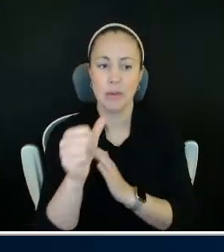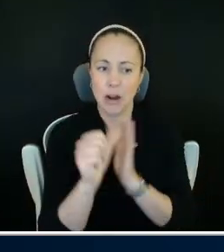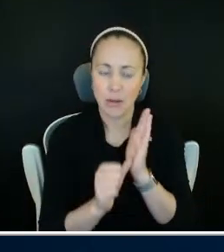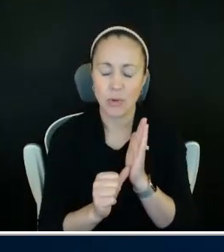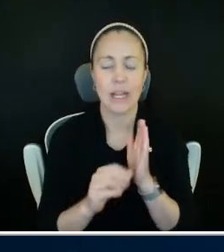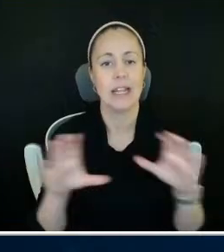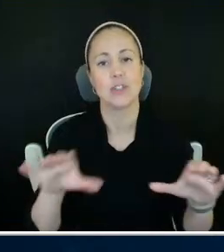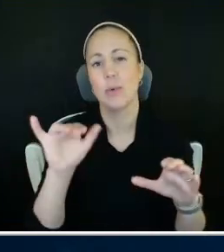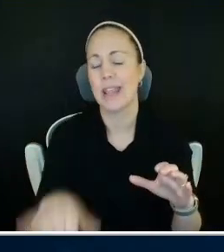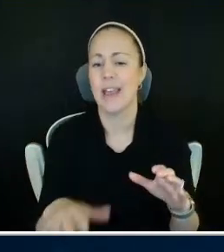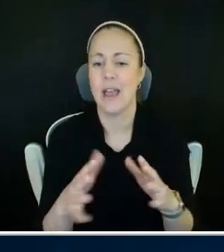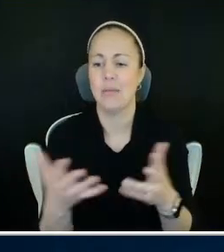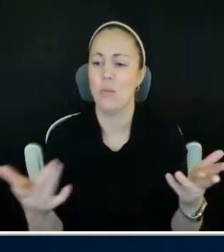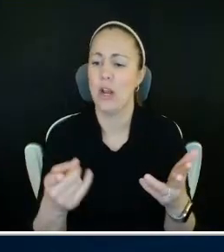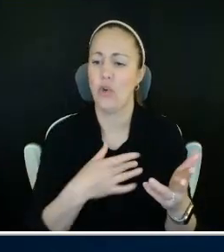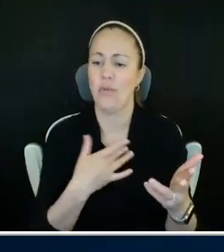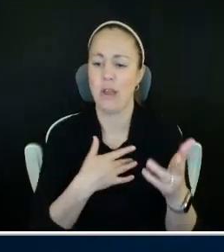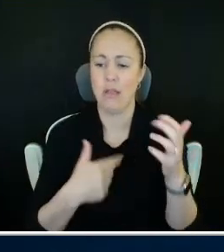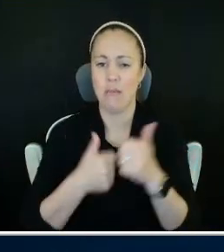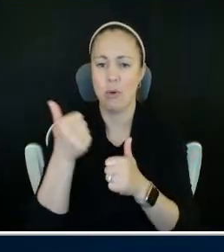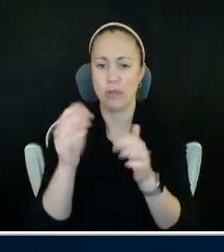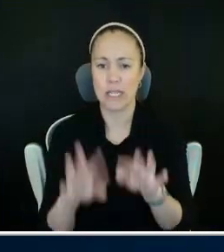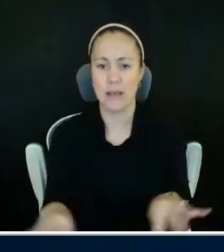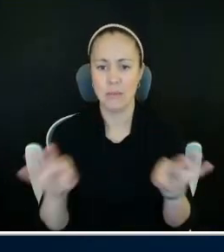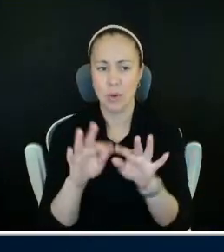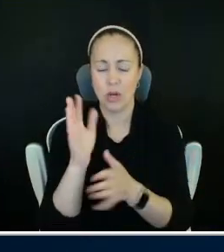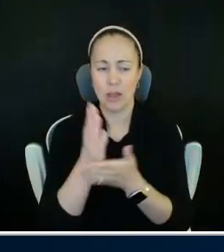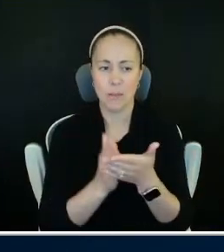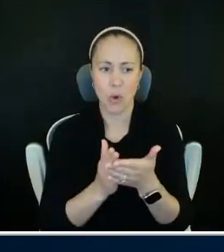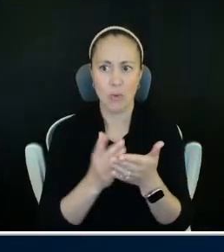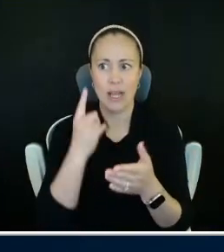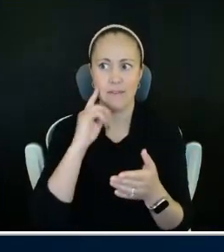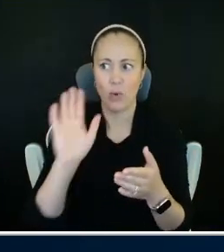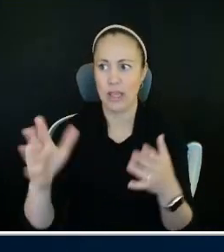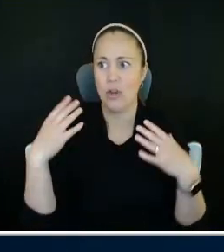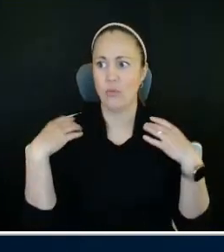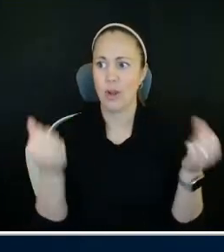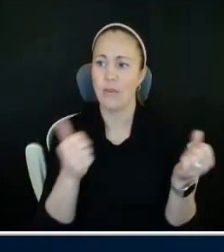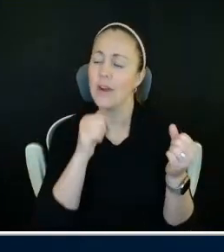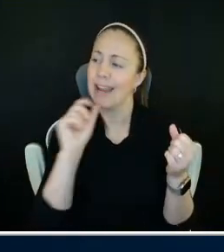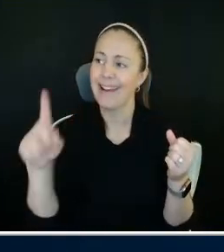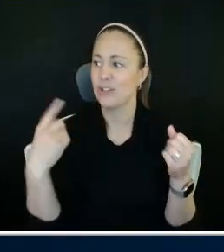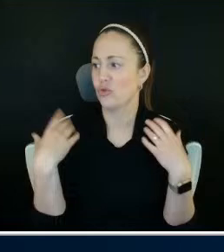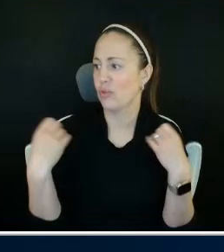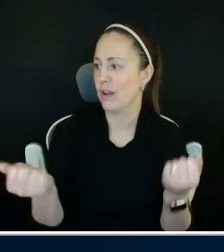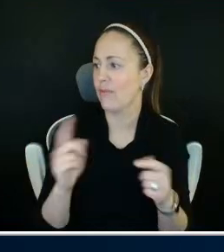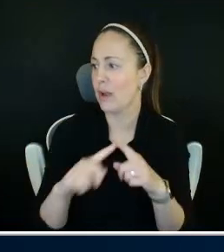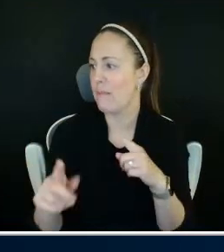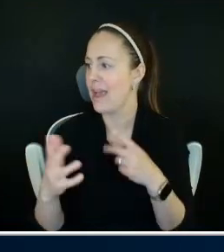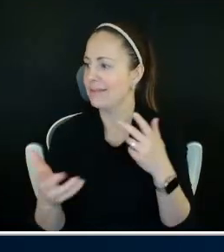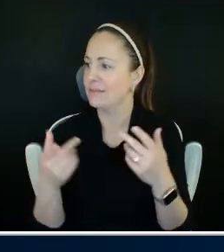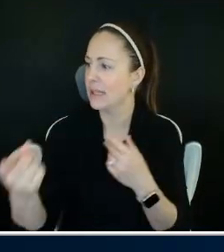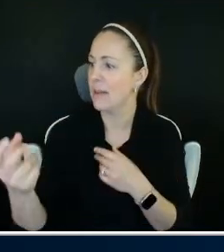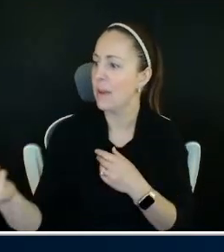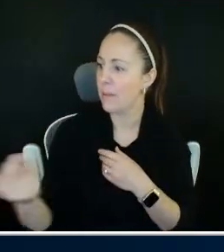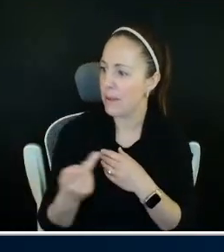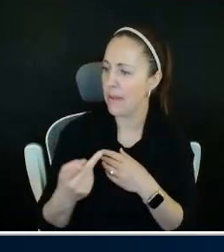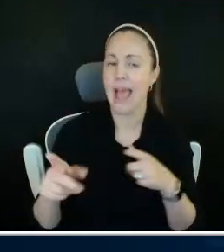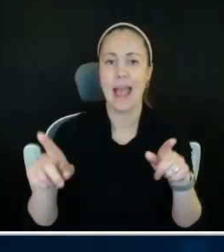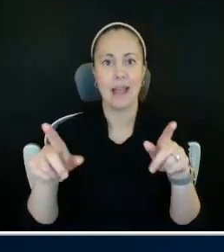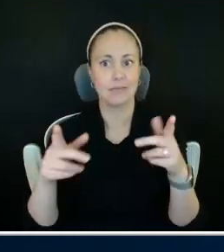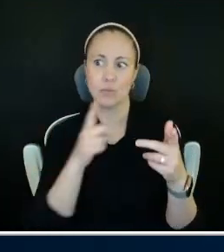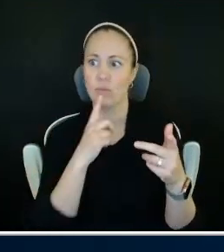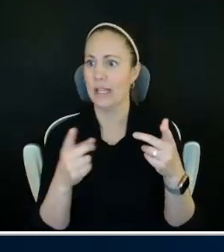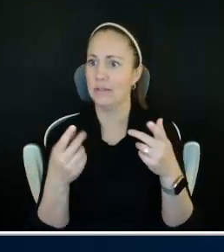most important component to their recovery, and not just recovery, but coming back as strong as they were before